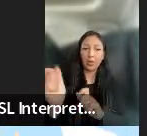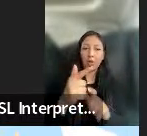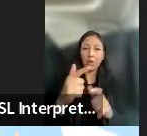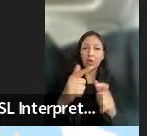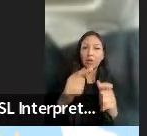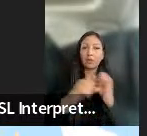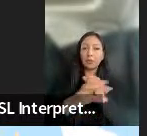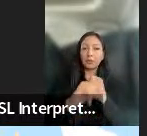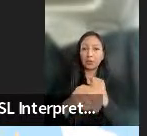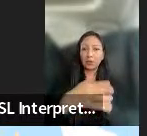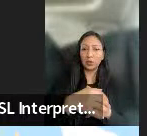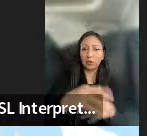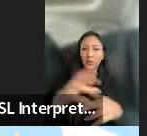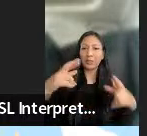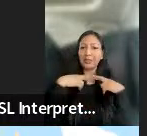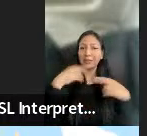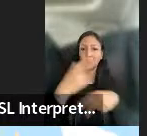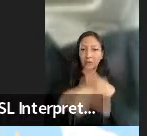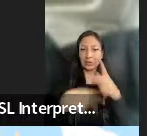manufacturing, and residential district types.